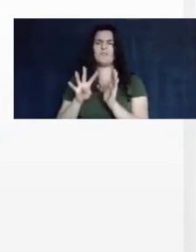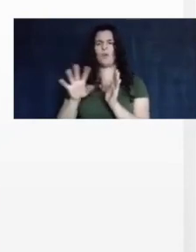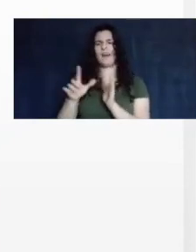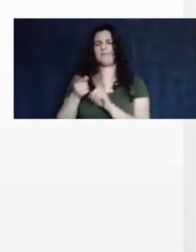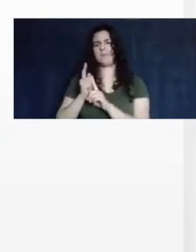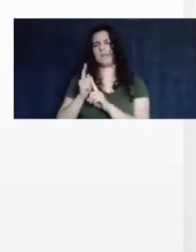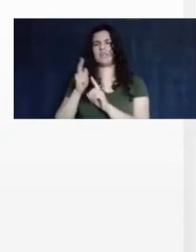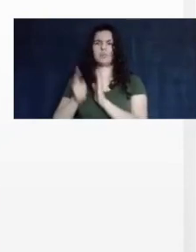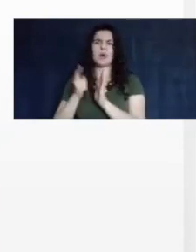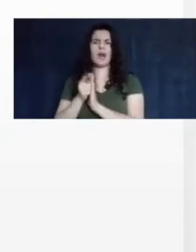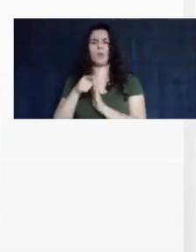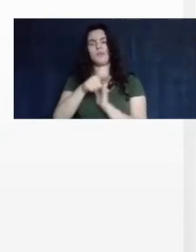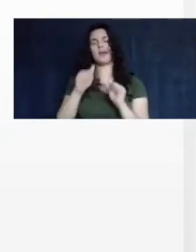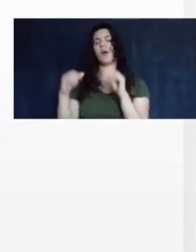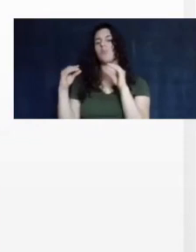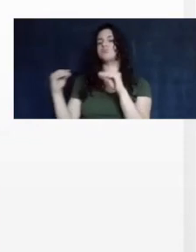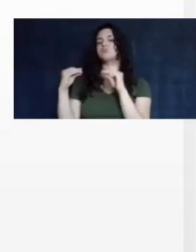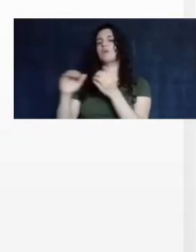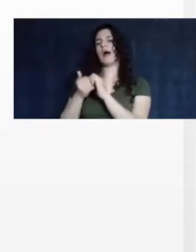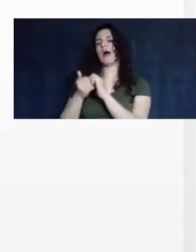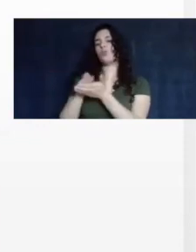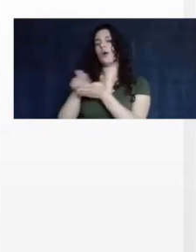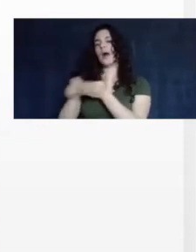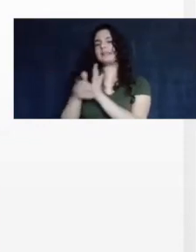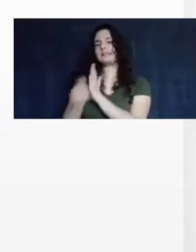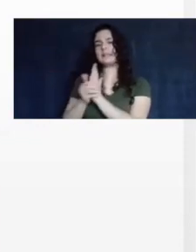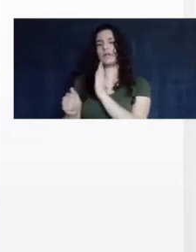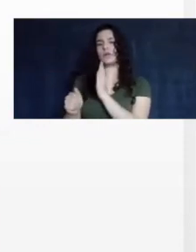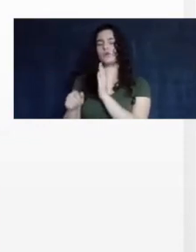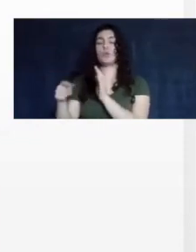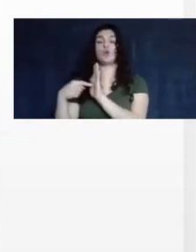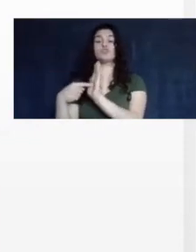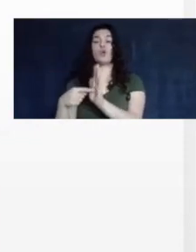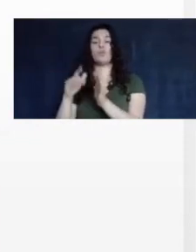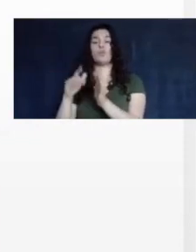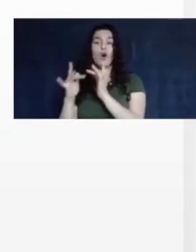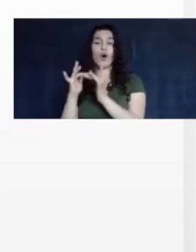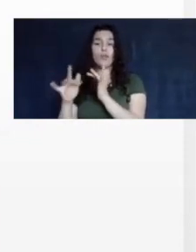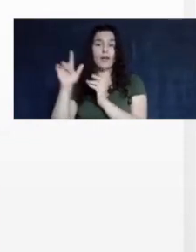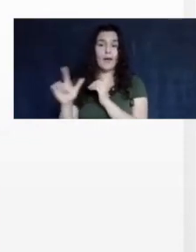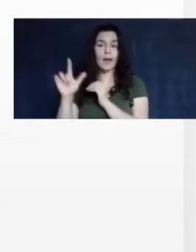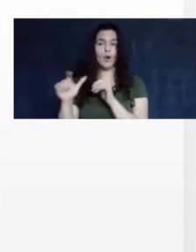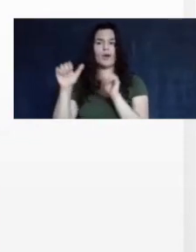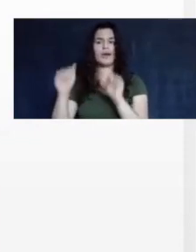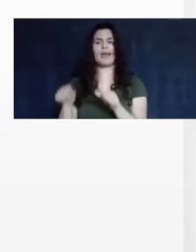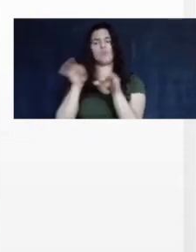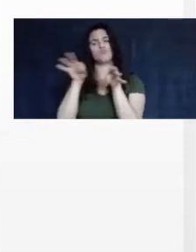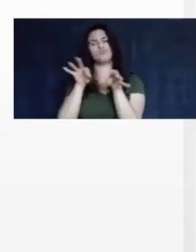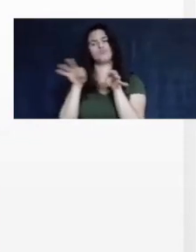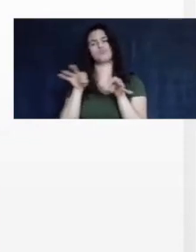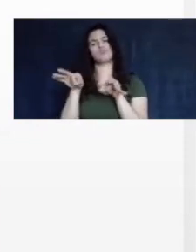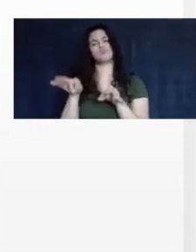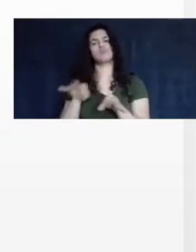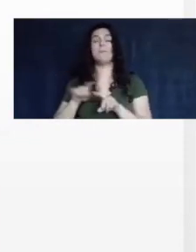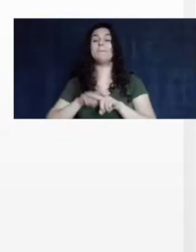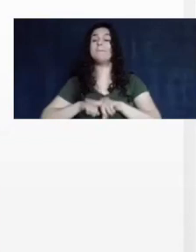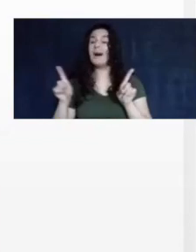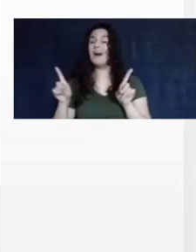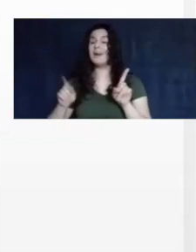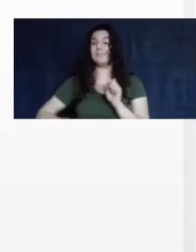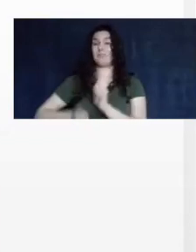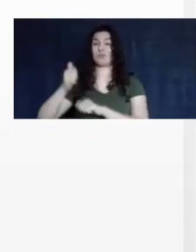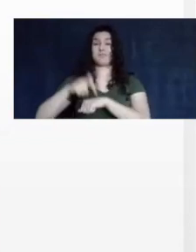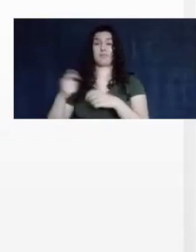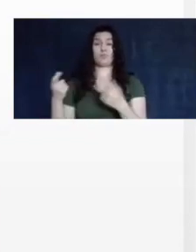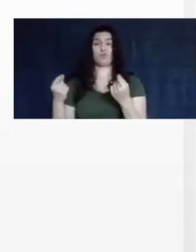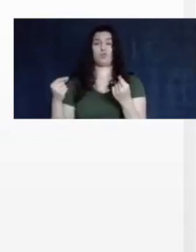teach some writing skills, or you can go to the online library. There's some things that we can do within that time frame. But most of the time, it's more of a